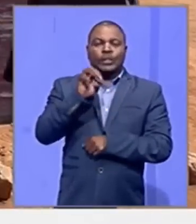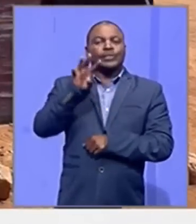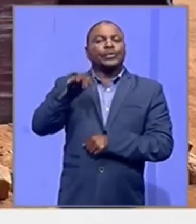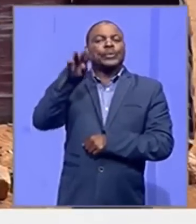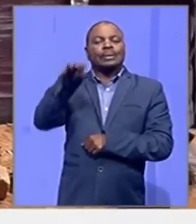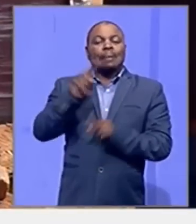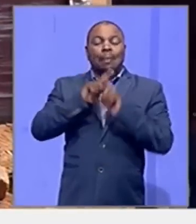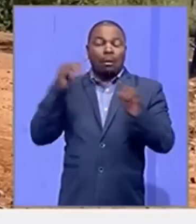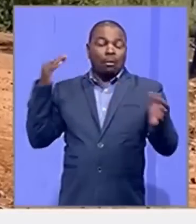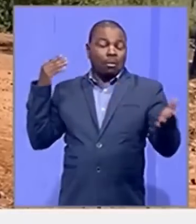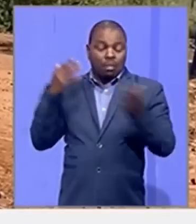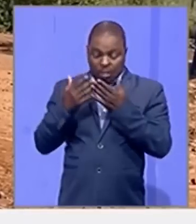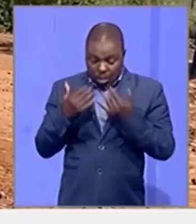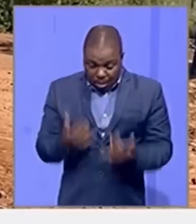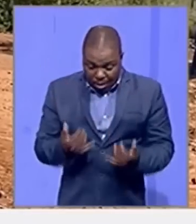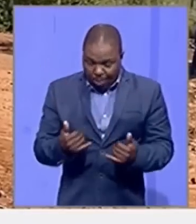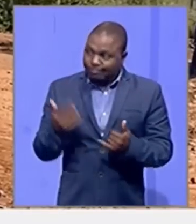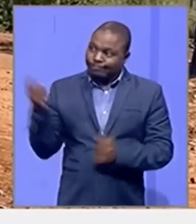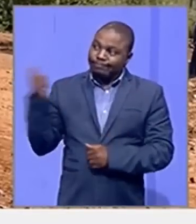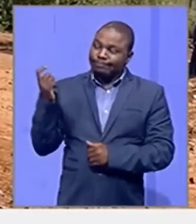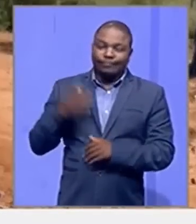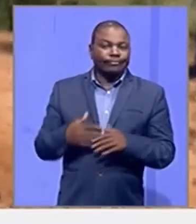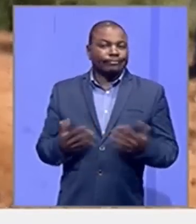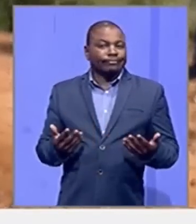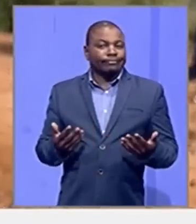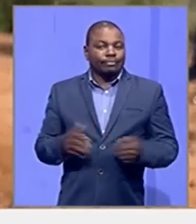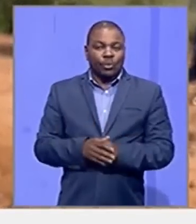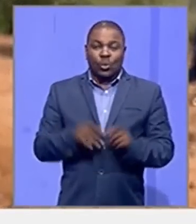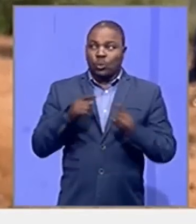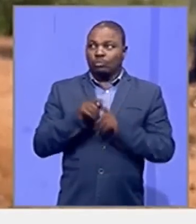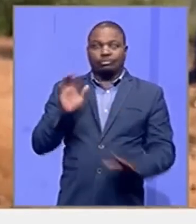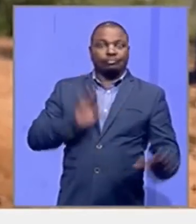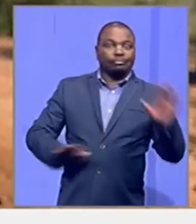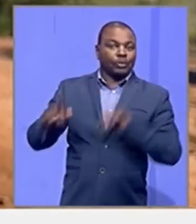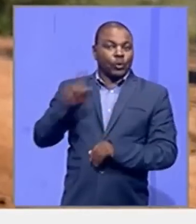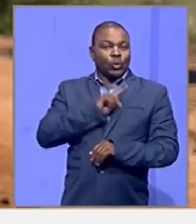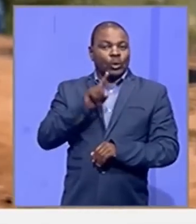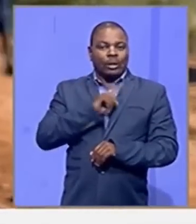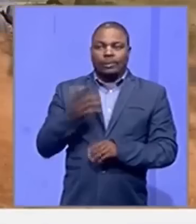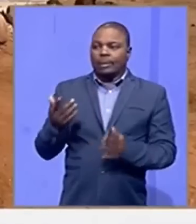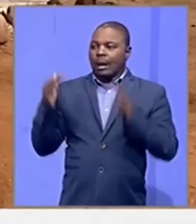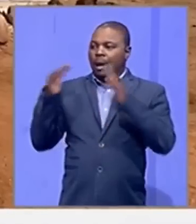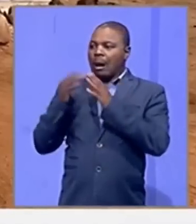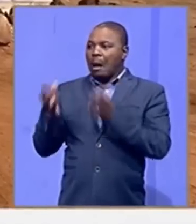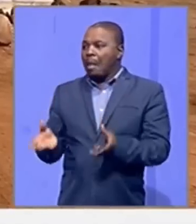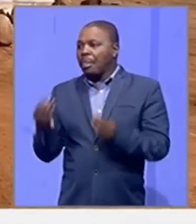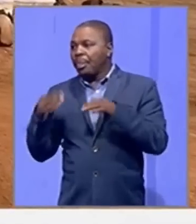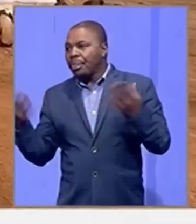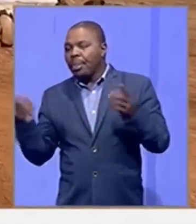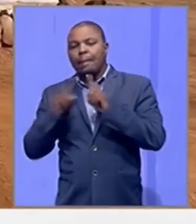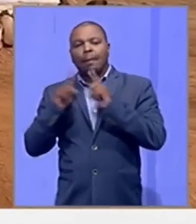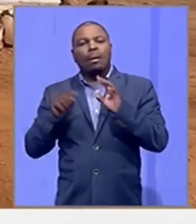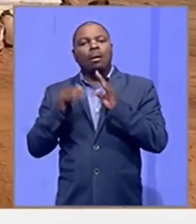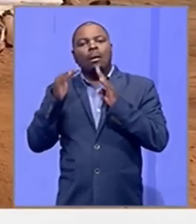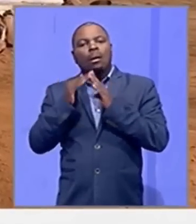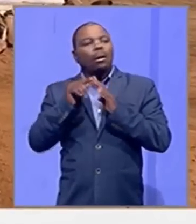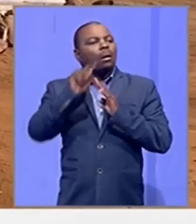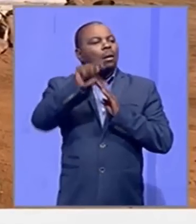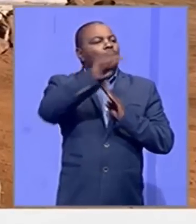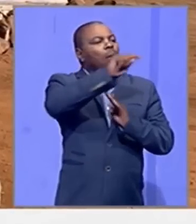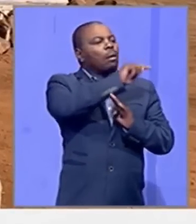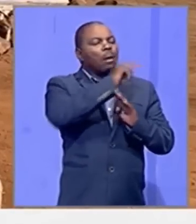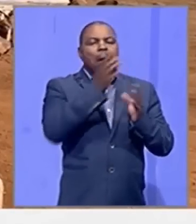e fela le lehono o sa beile moganya phatleng o re o kgakanegong ka gore o palelwa ke go hwetša ntlo mola tše dingwe tša dintlo tšeo di lego gausi